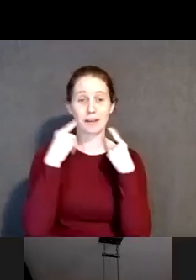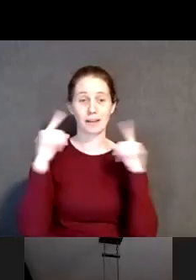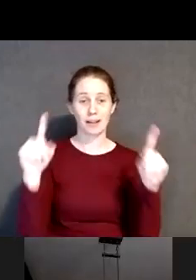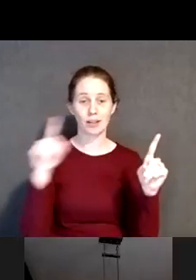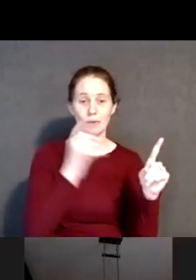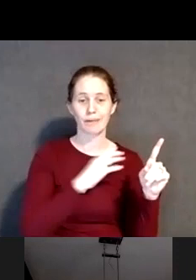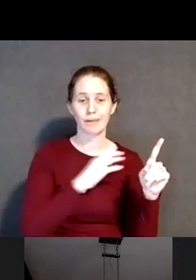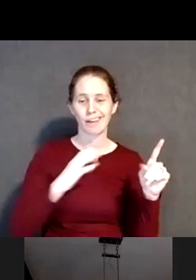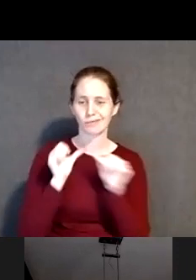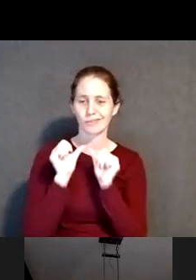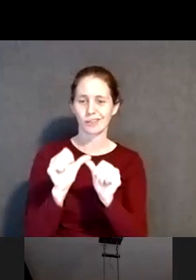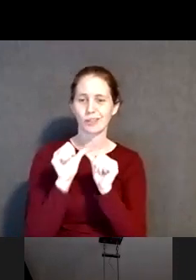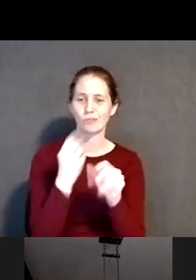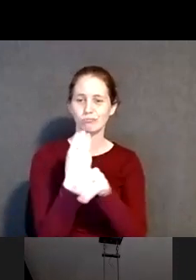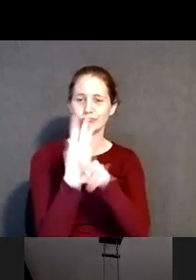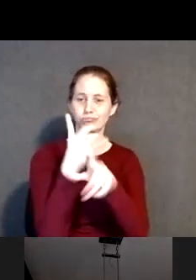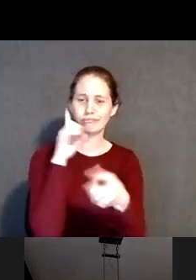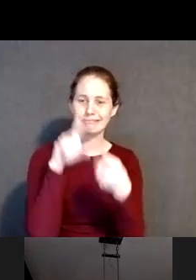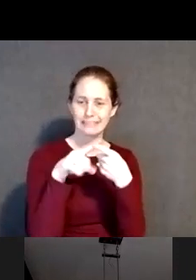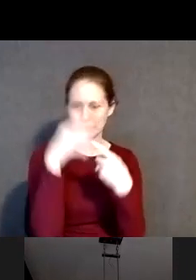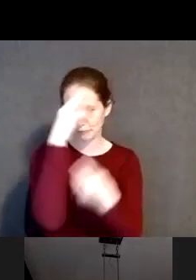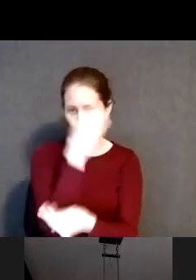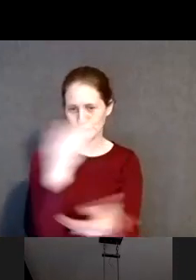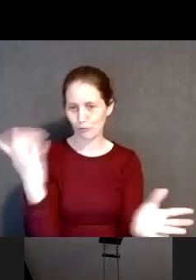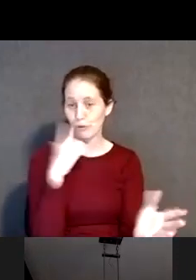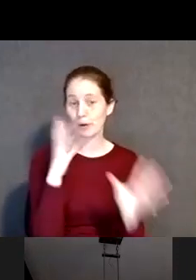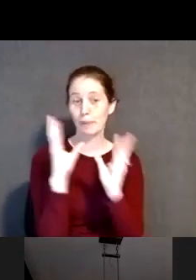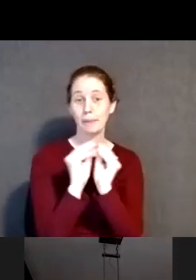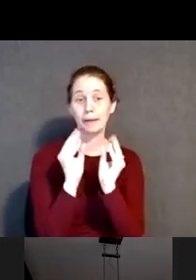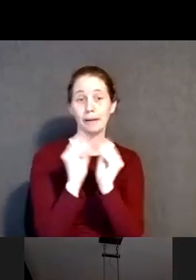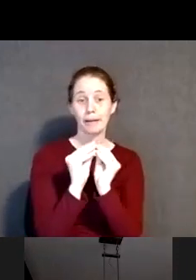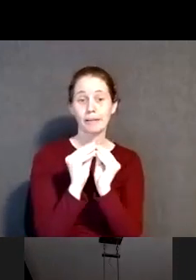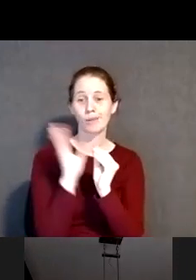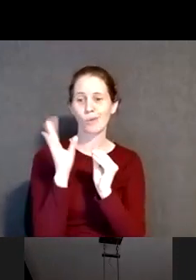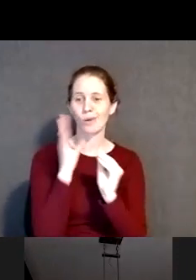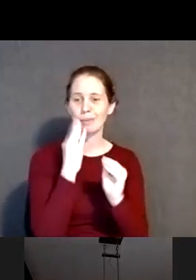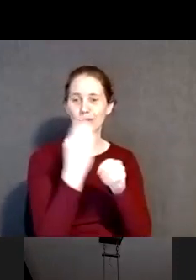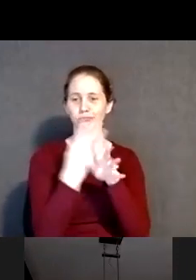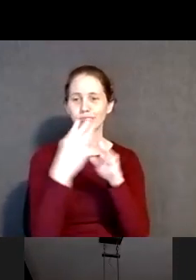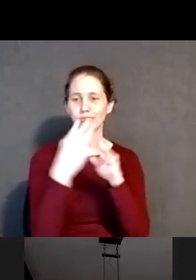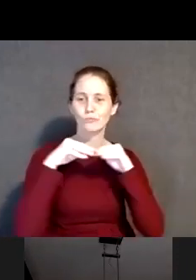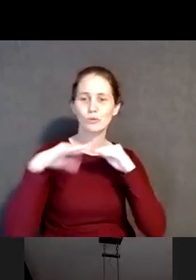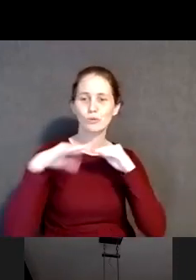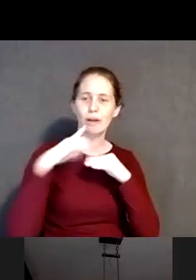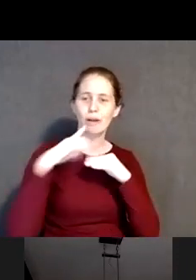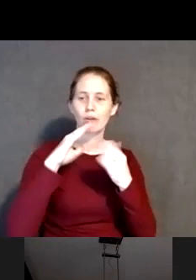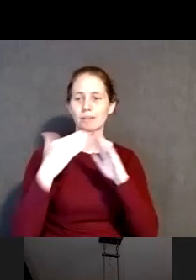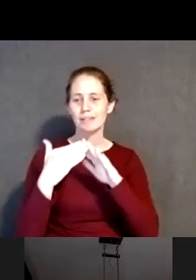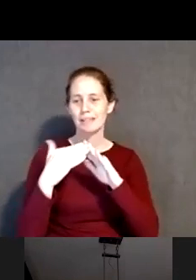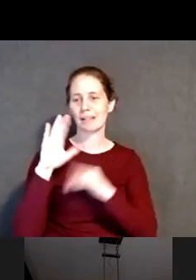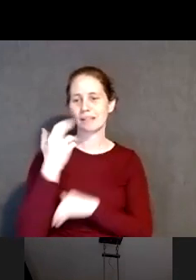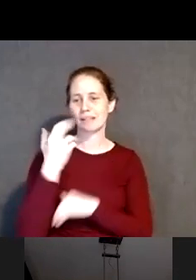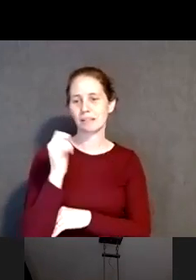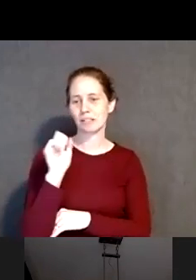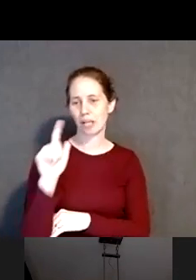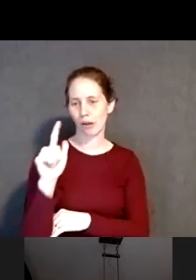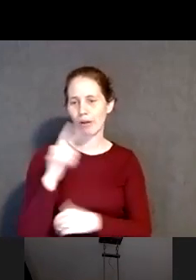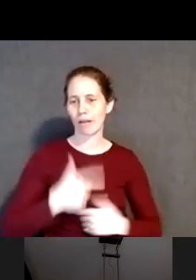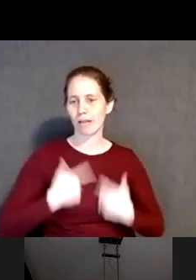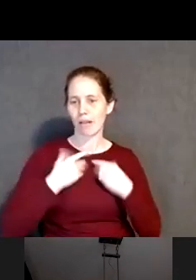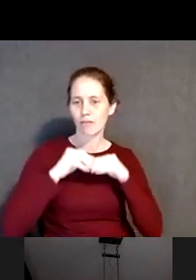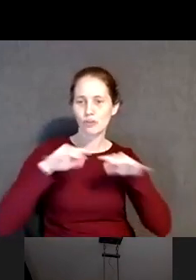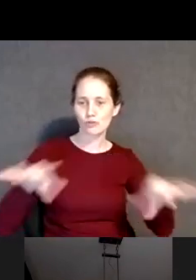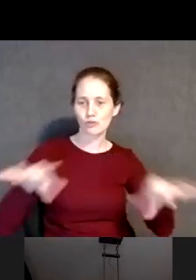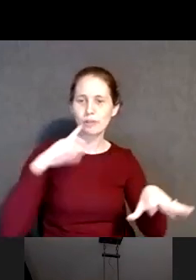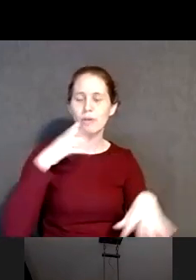continue to meet virtually until further notice. All meetings will be cablecast on the City Channel and live streamed on the City Channel Pittsburgh